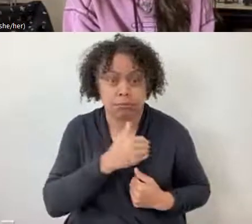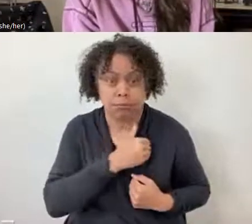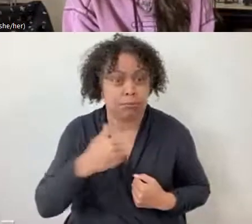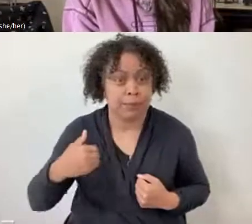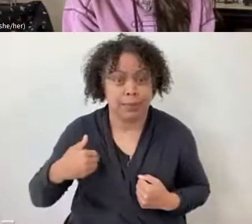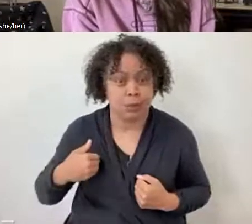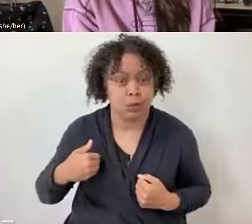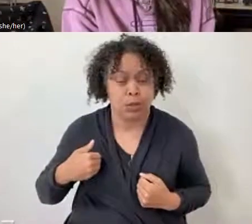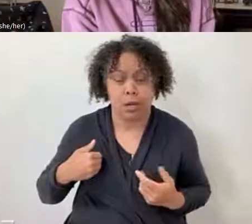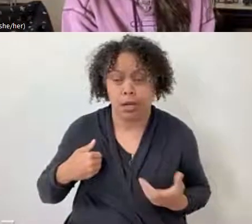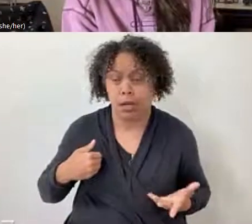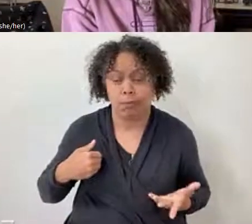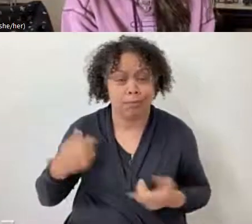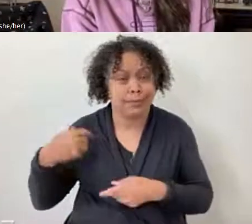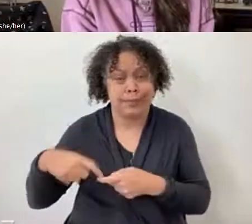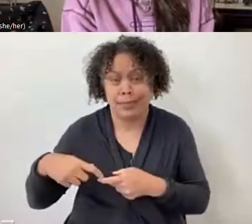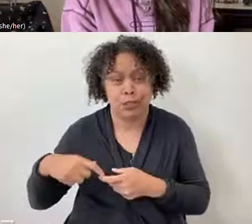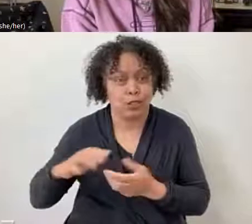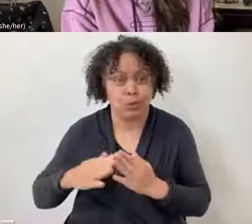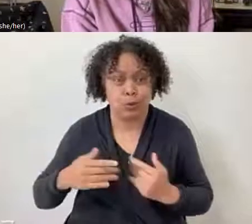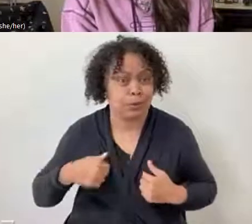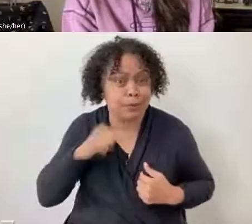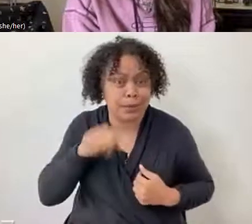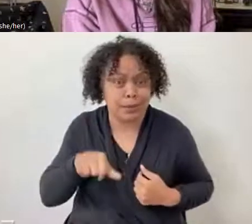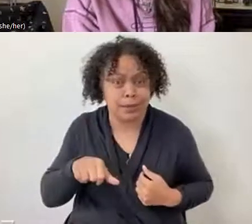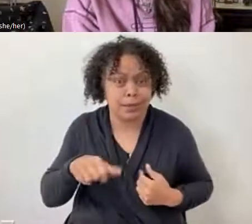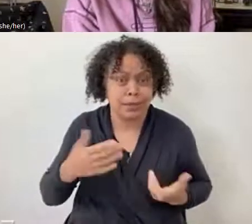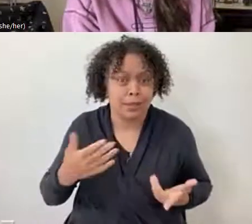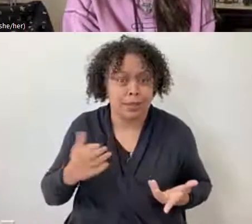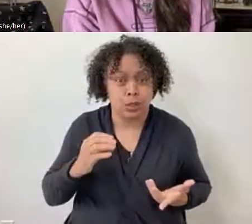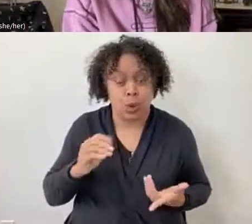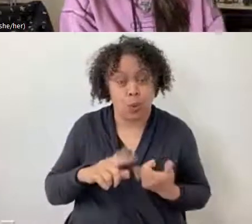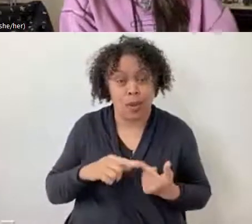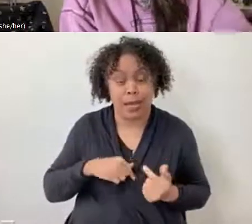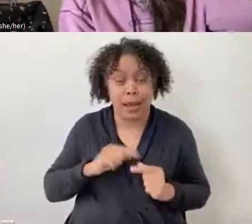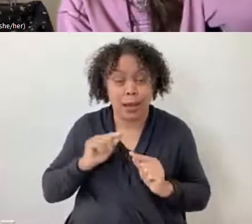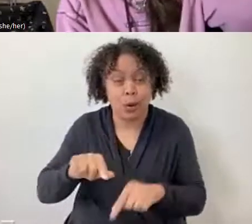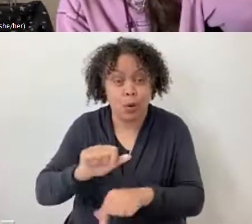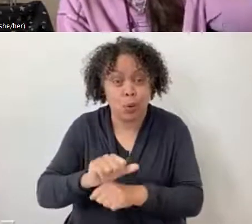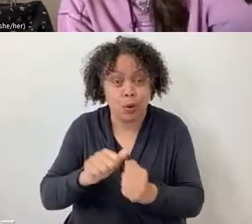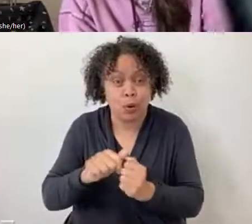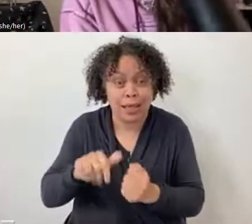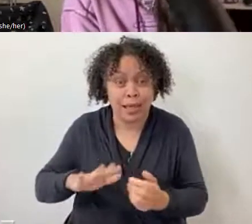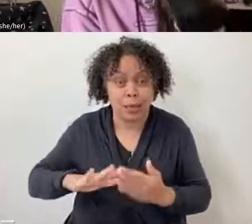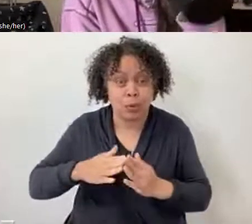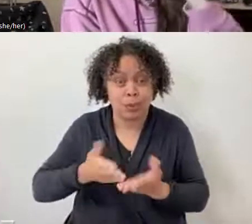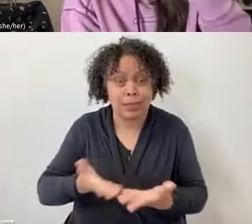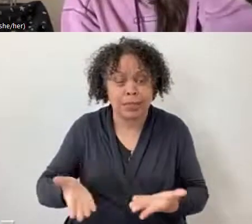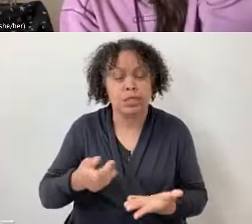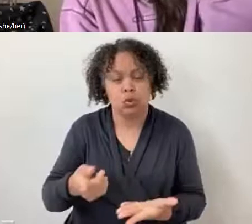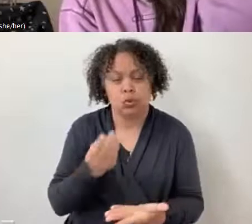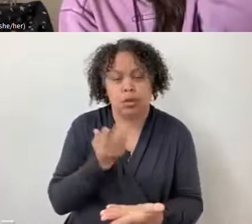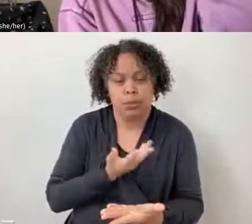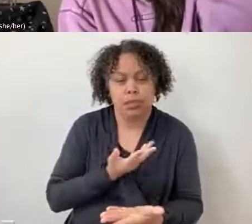of the Latino Hispanic community. And so when I come in and I do work with them, I want you to tell